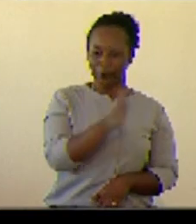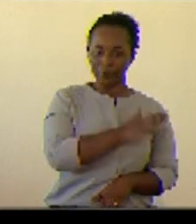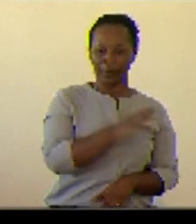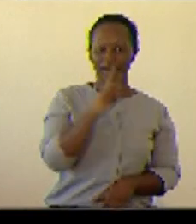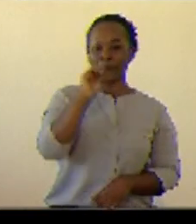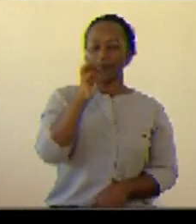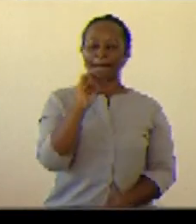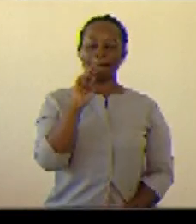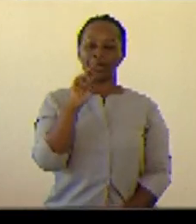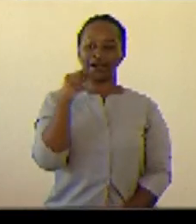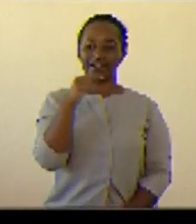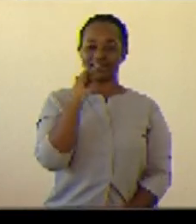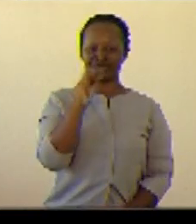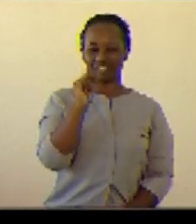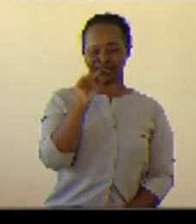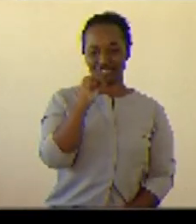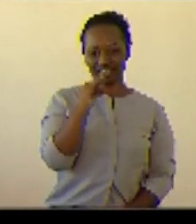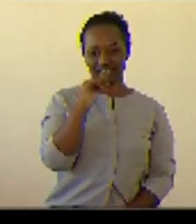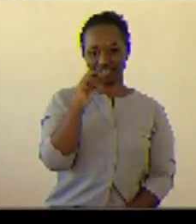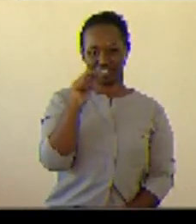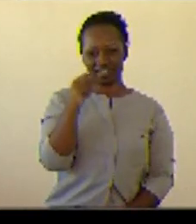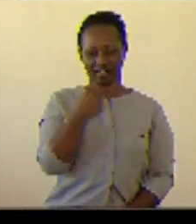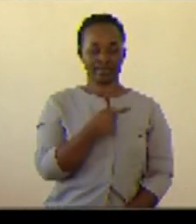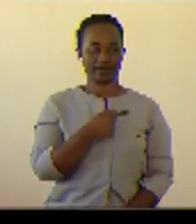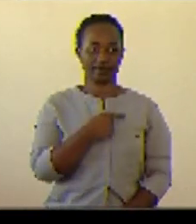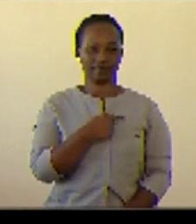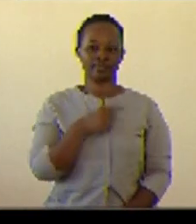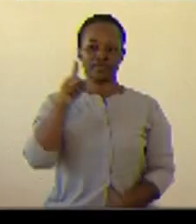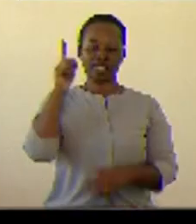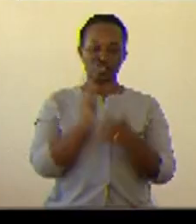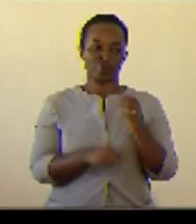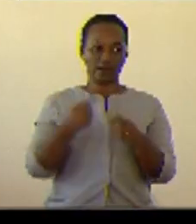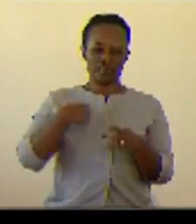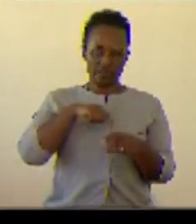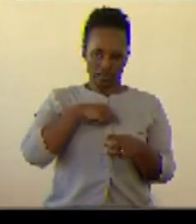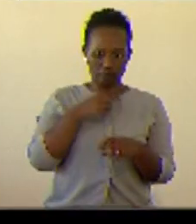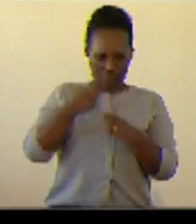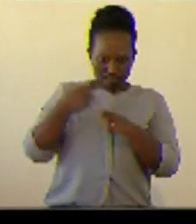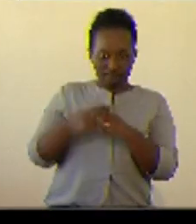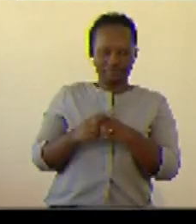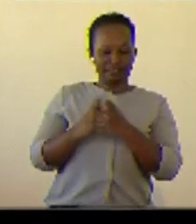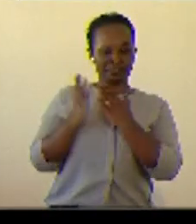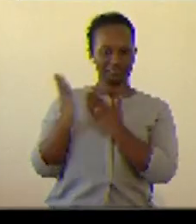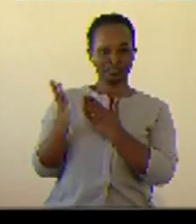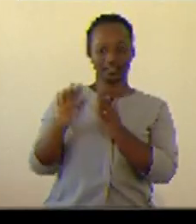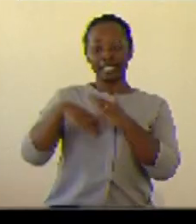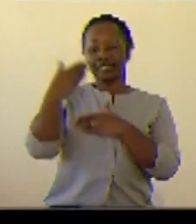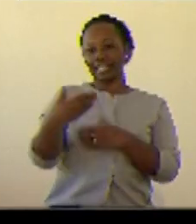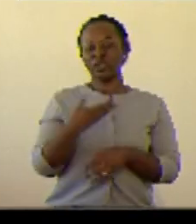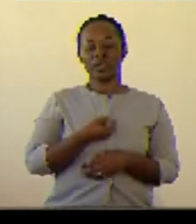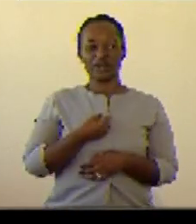or integrates with a tire producing farm. That's what you call lateral merging. Then we